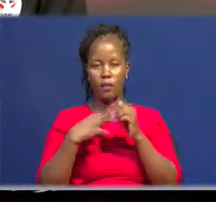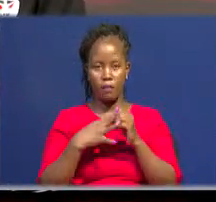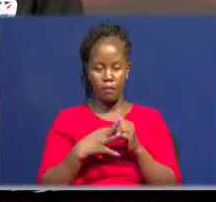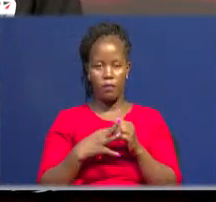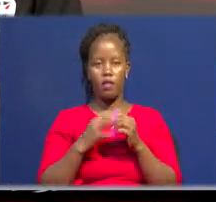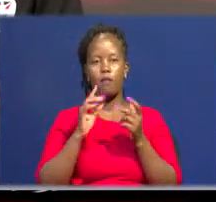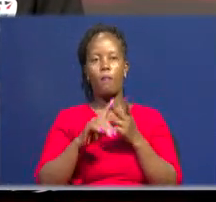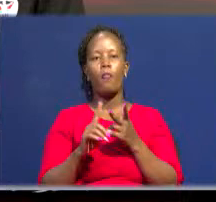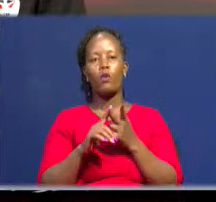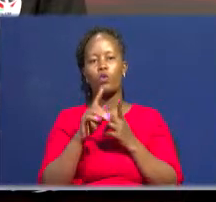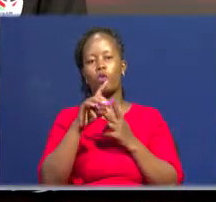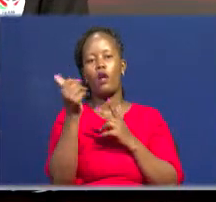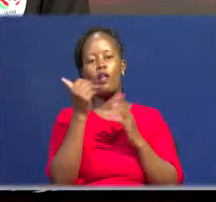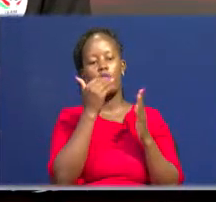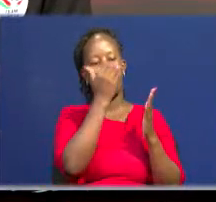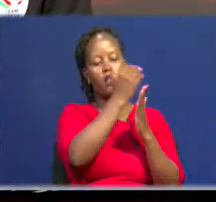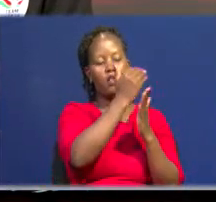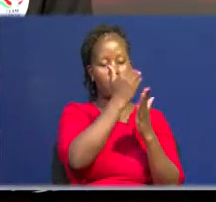in the Olympic program.